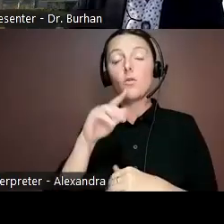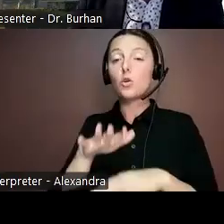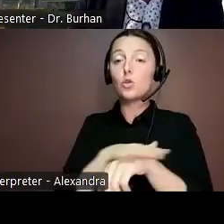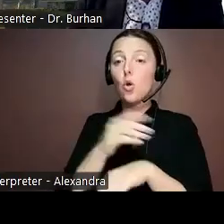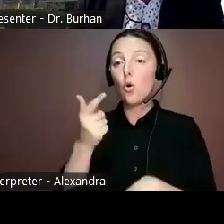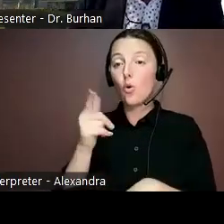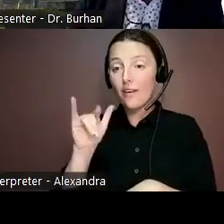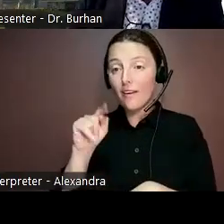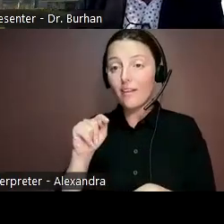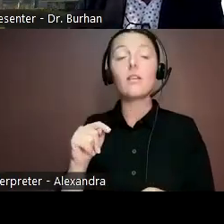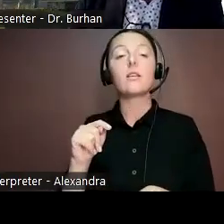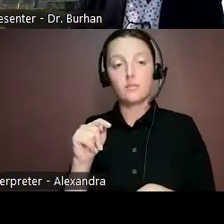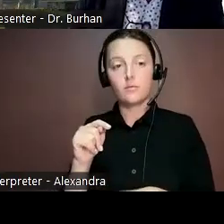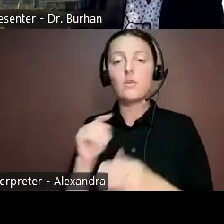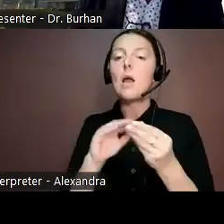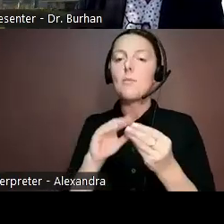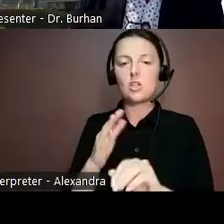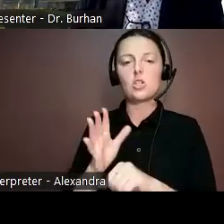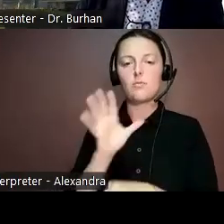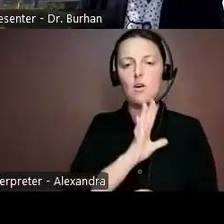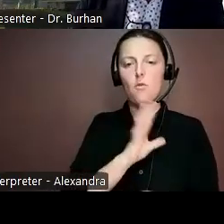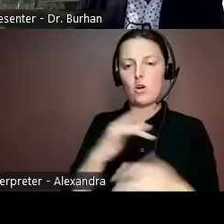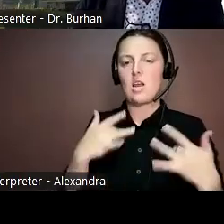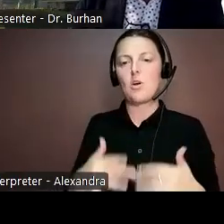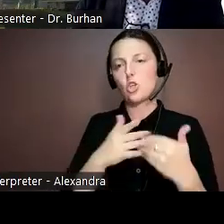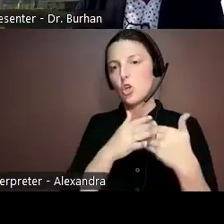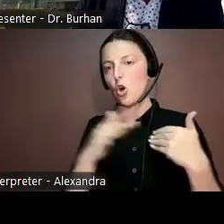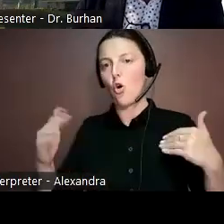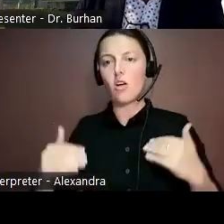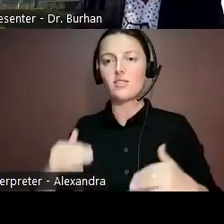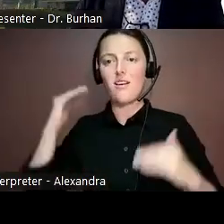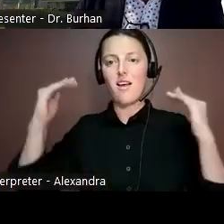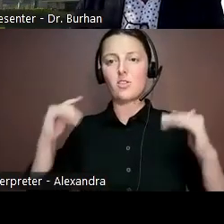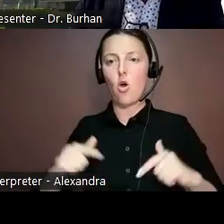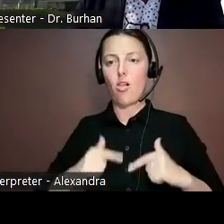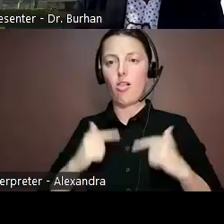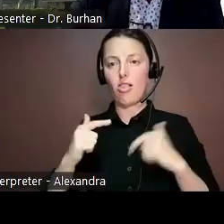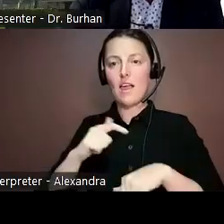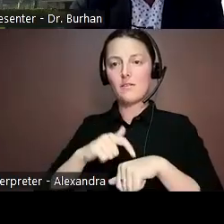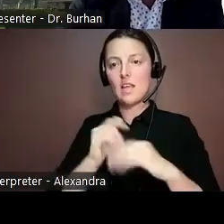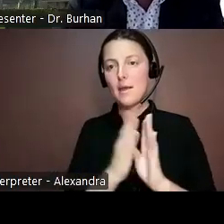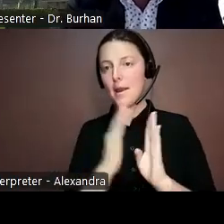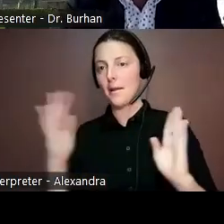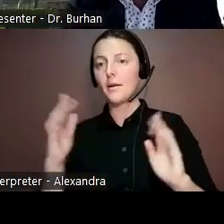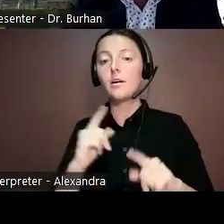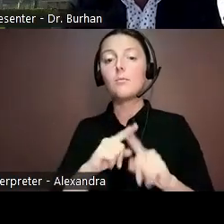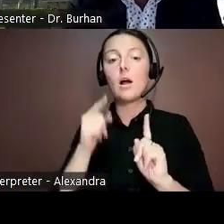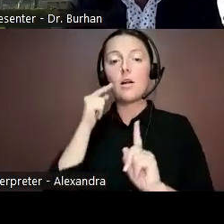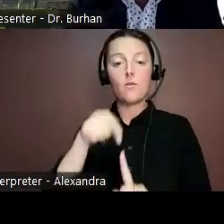across the adult lifespan. But when you look at specific late life depression, this is a group of